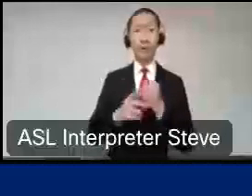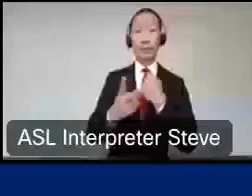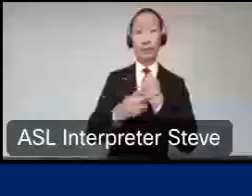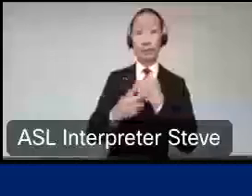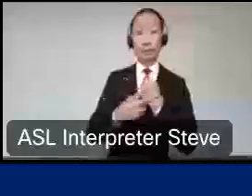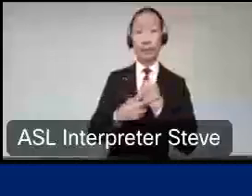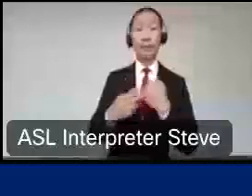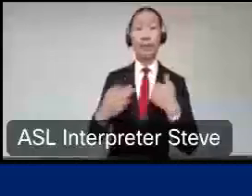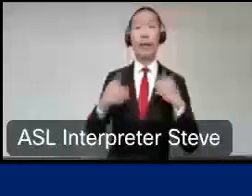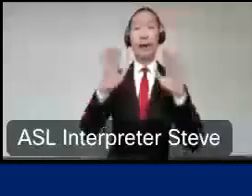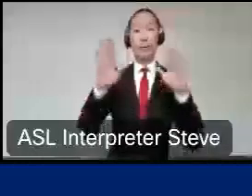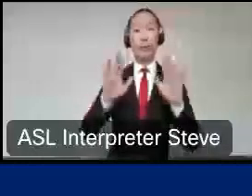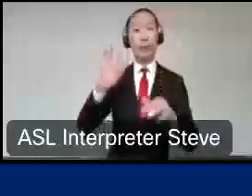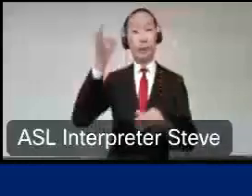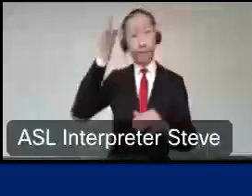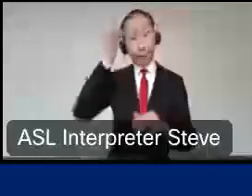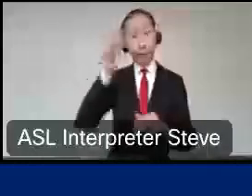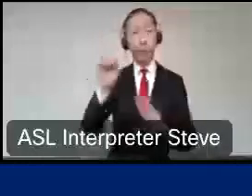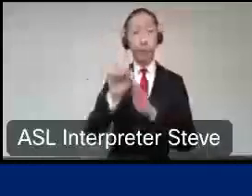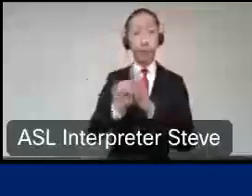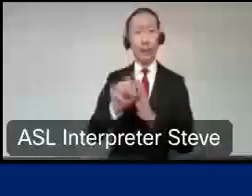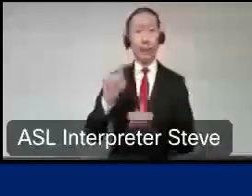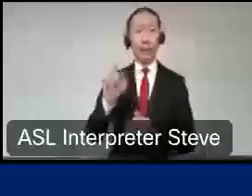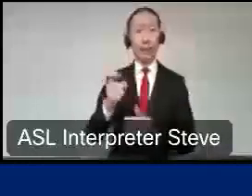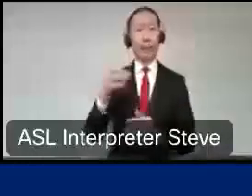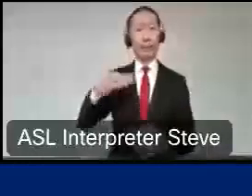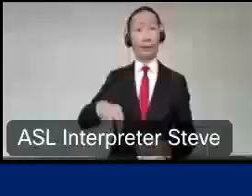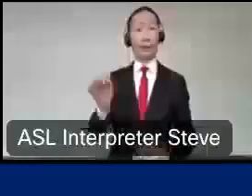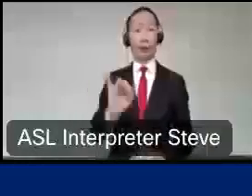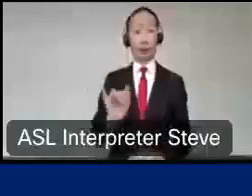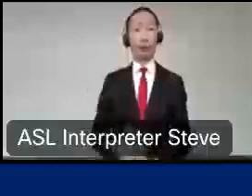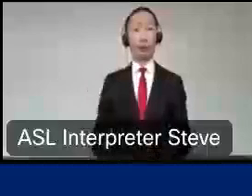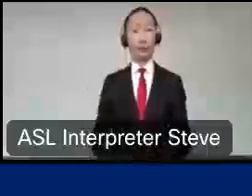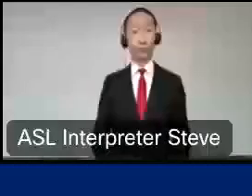great federal and state tax advantages. Next